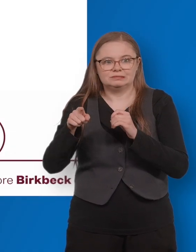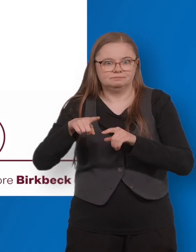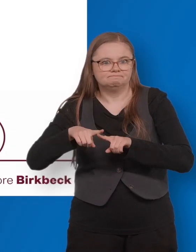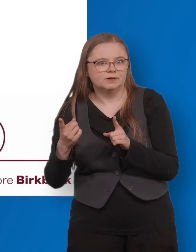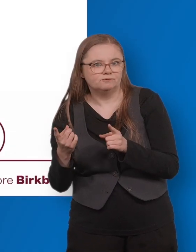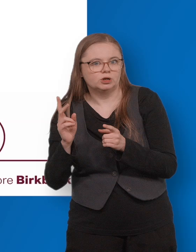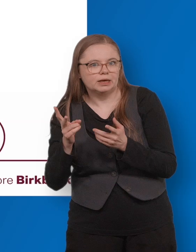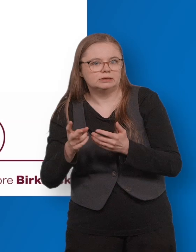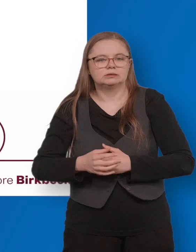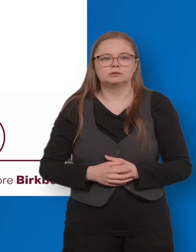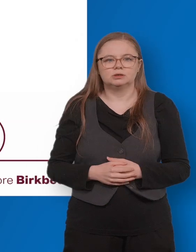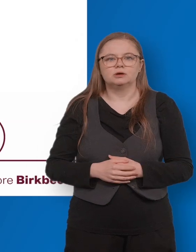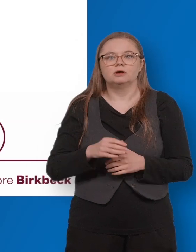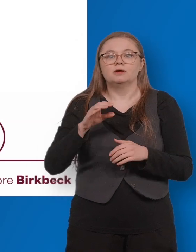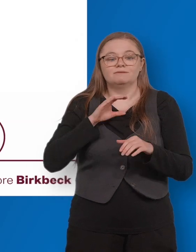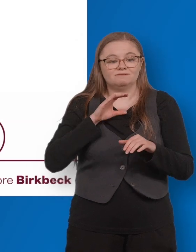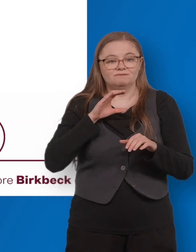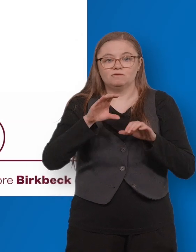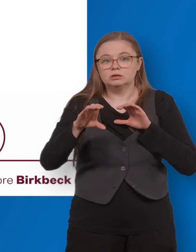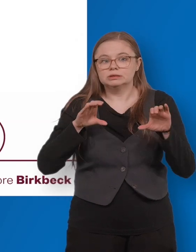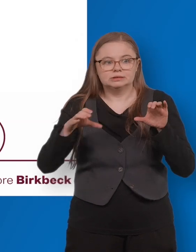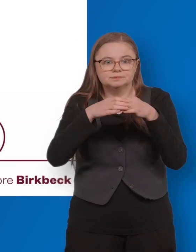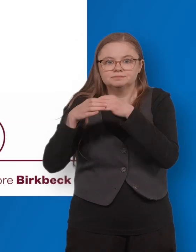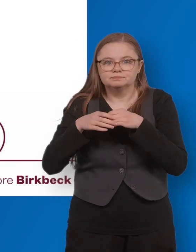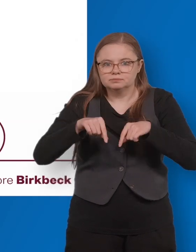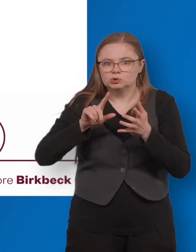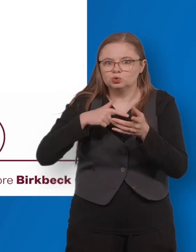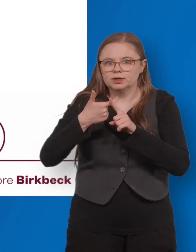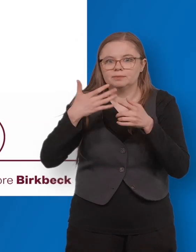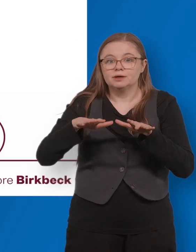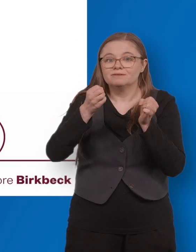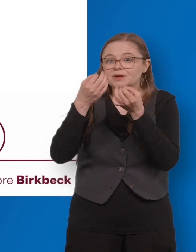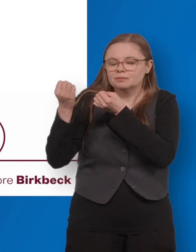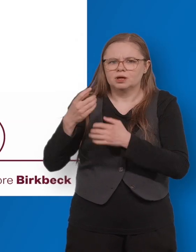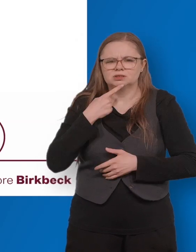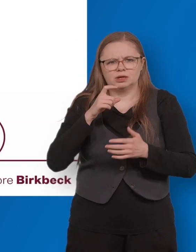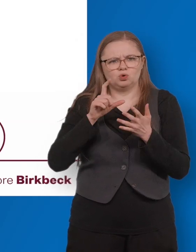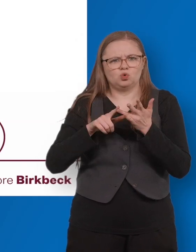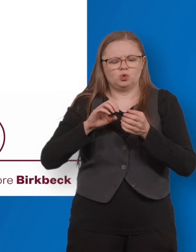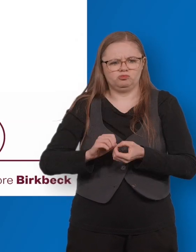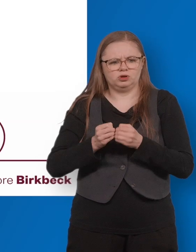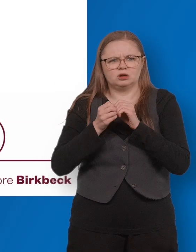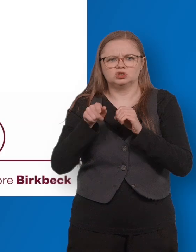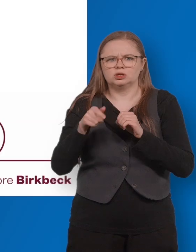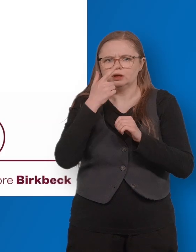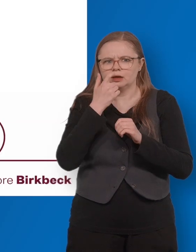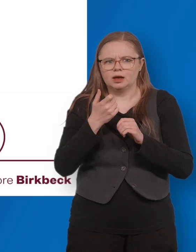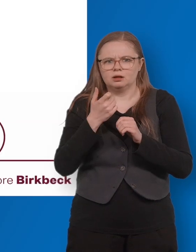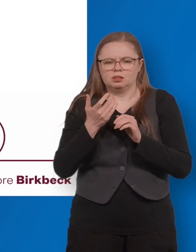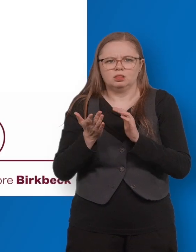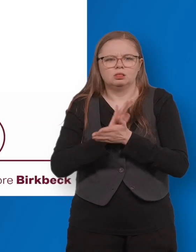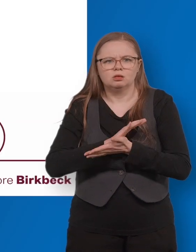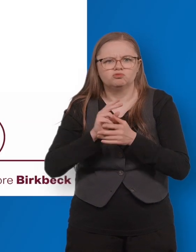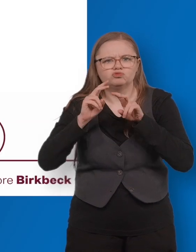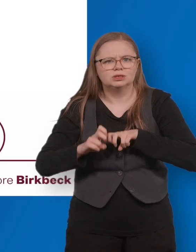here in the UK that co-production could potentially jeopardize research objectivity. So a suspicion